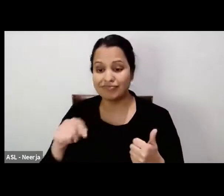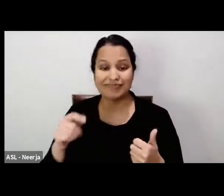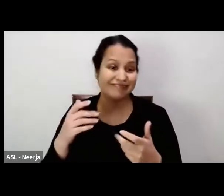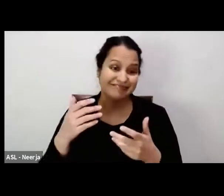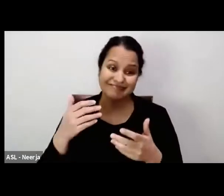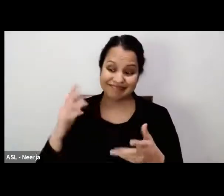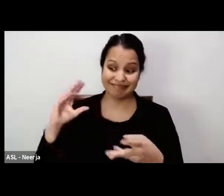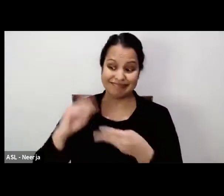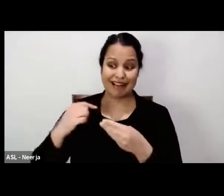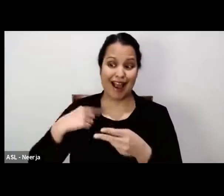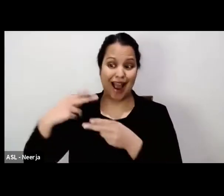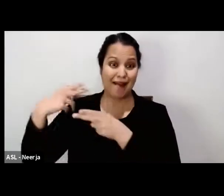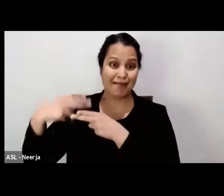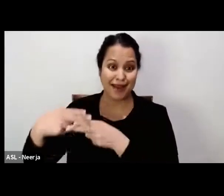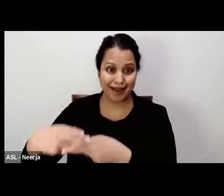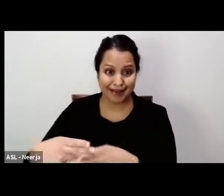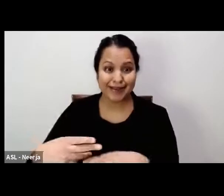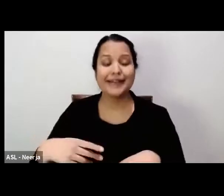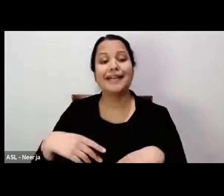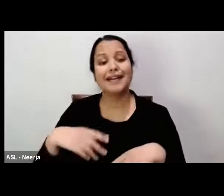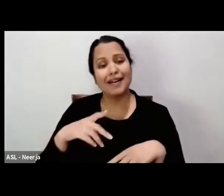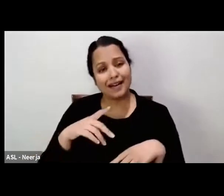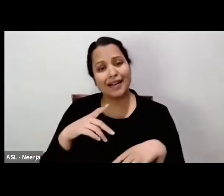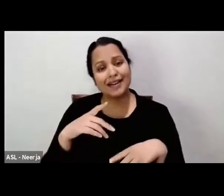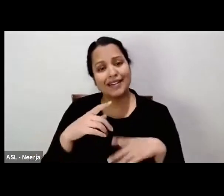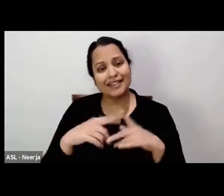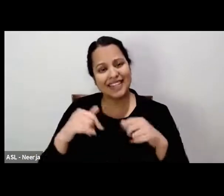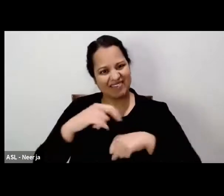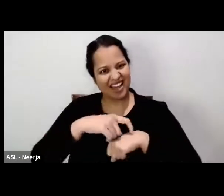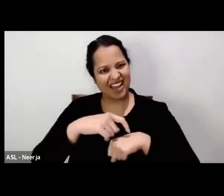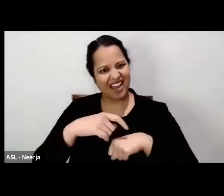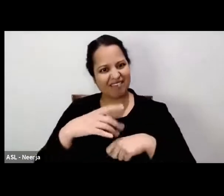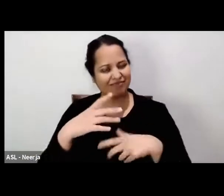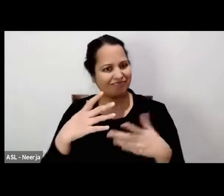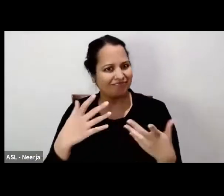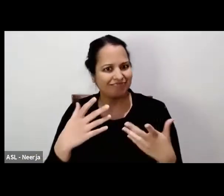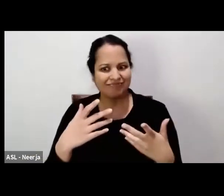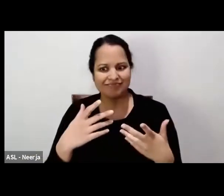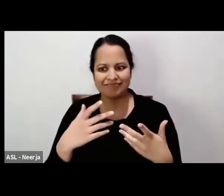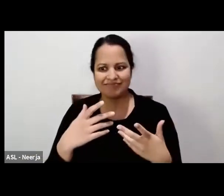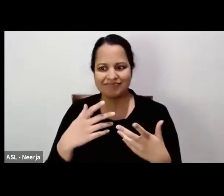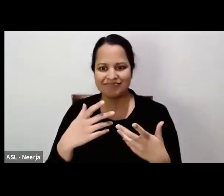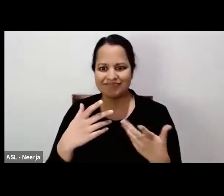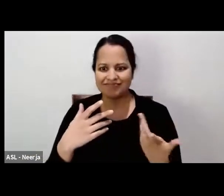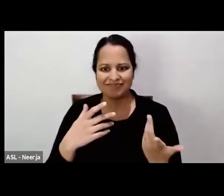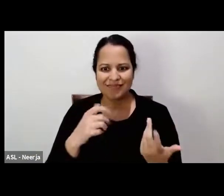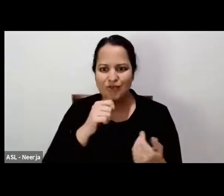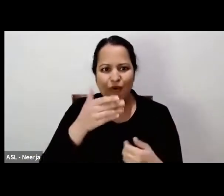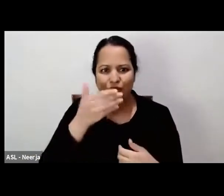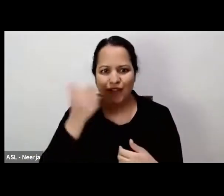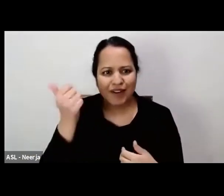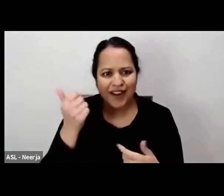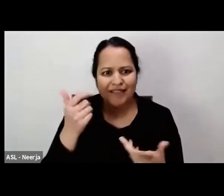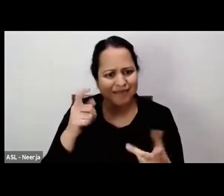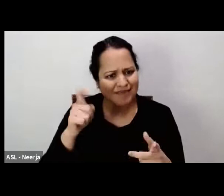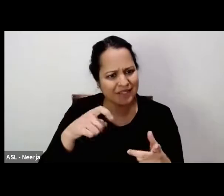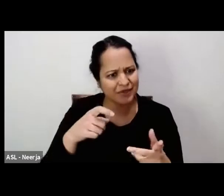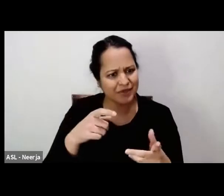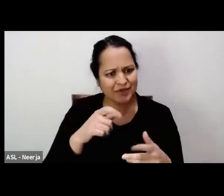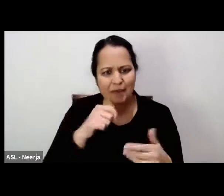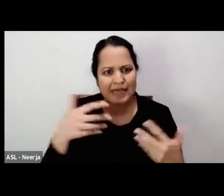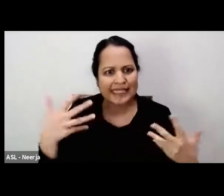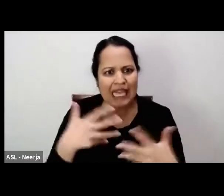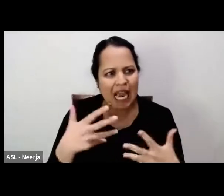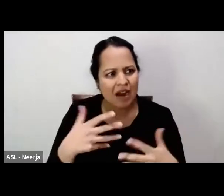mentioned, but I think it's also really important to never forget and not be afraid to call out racism, whether it's